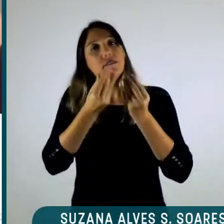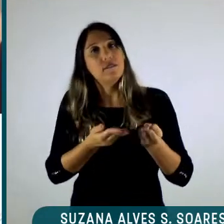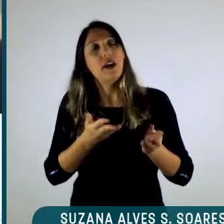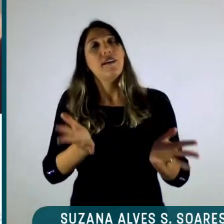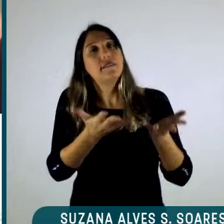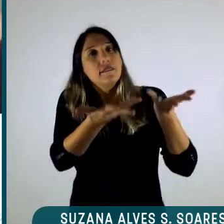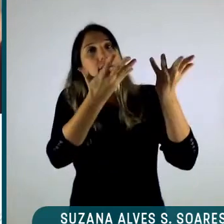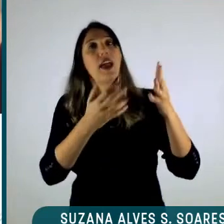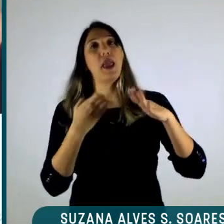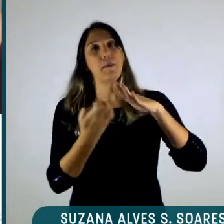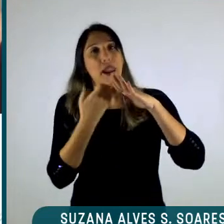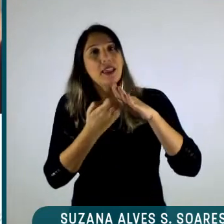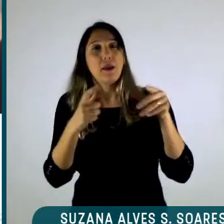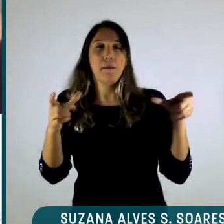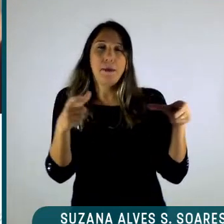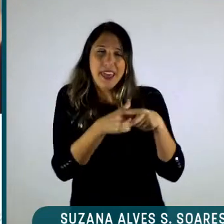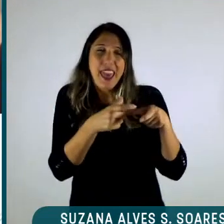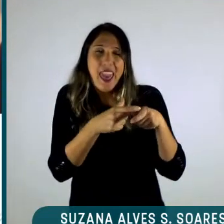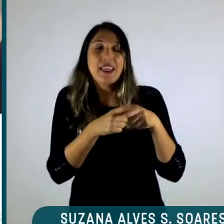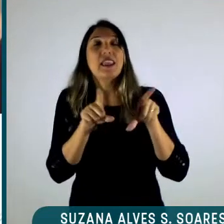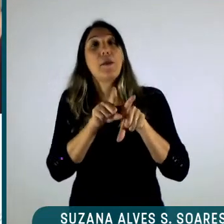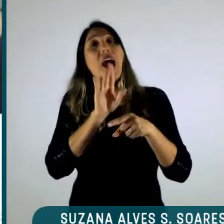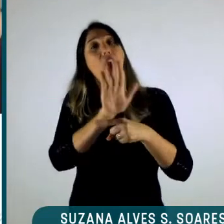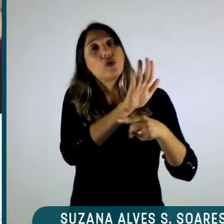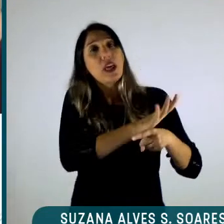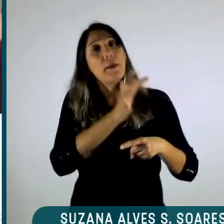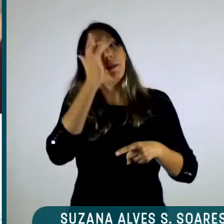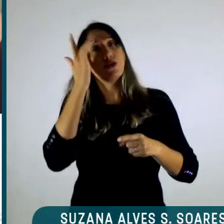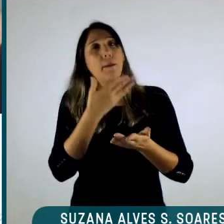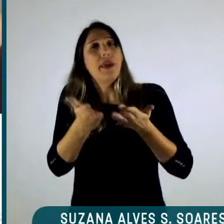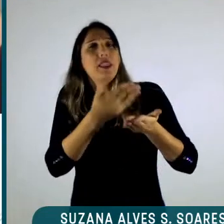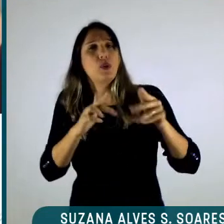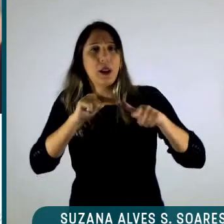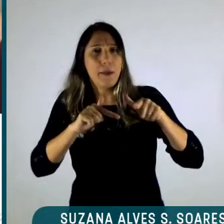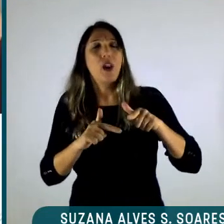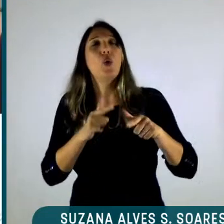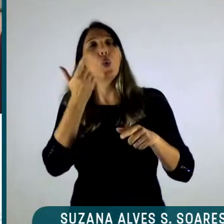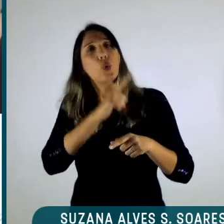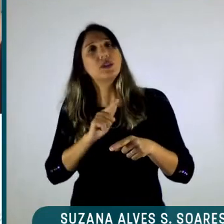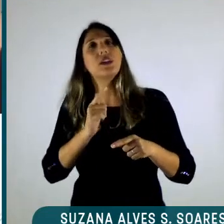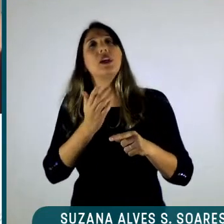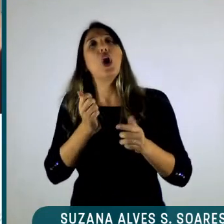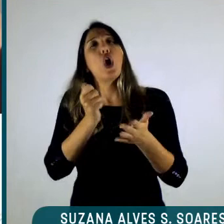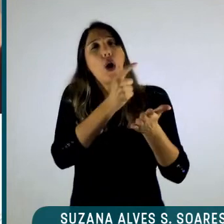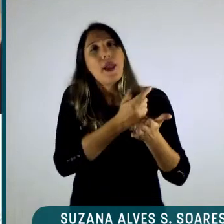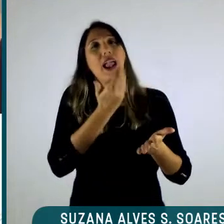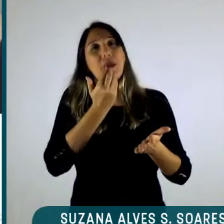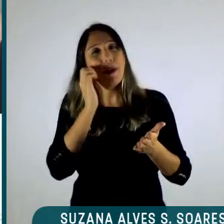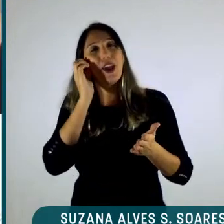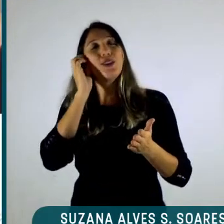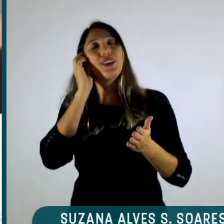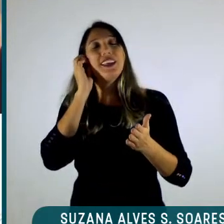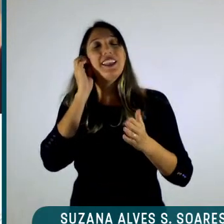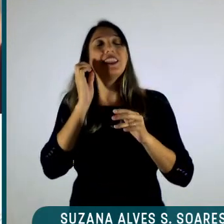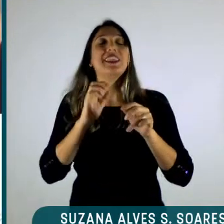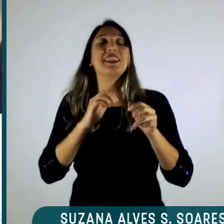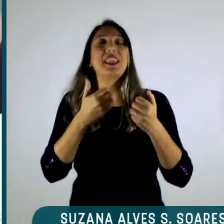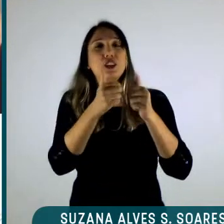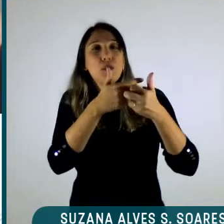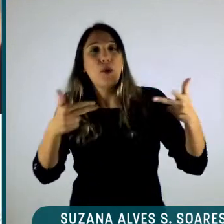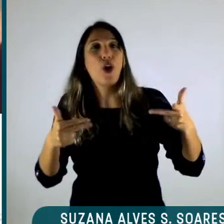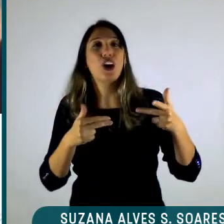amount donated will be used for local entrepreneurships, help inhabitants who lost their jobs, allow them buying groceries,